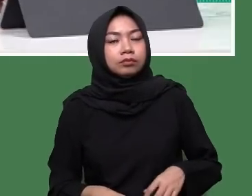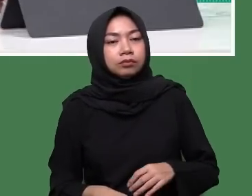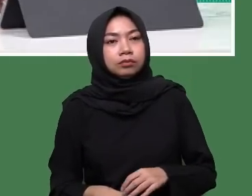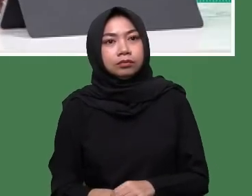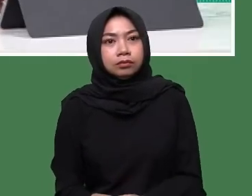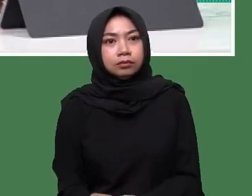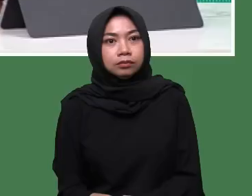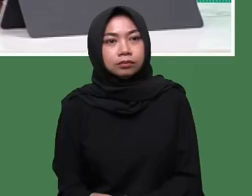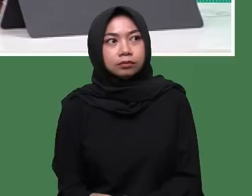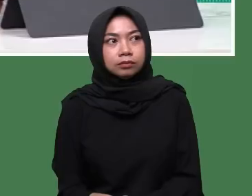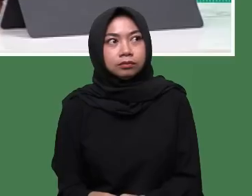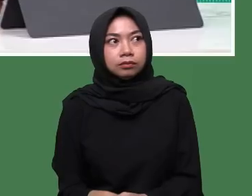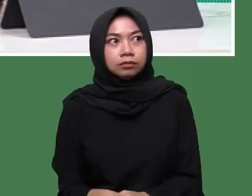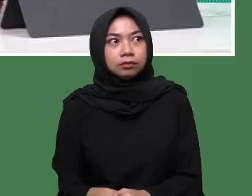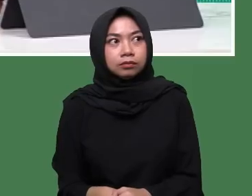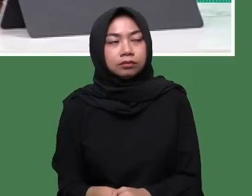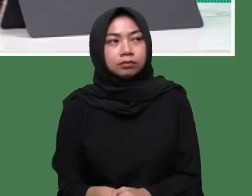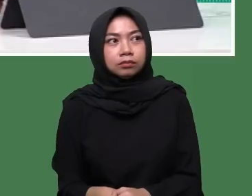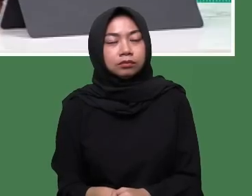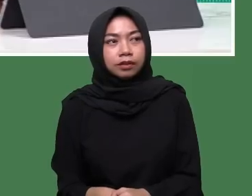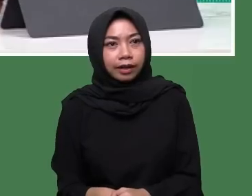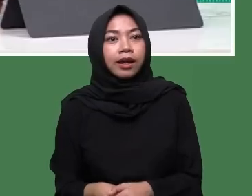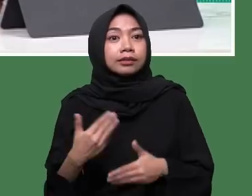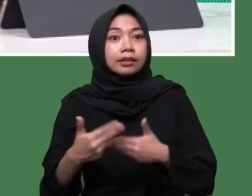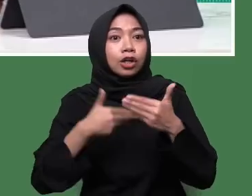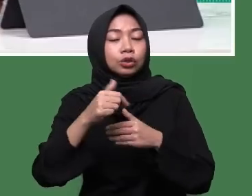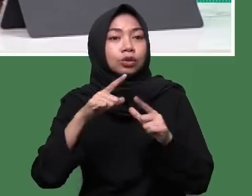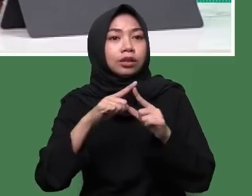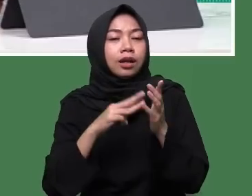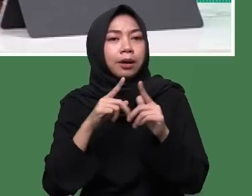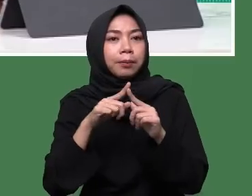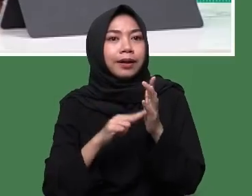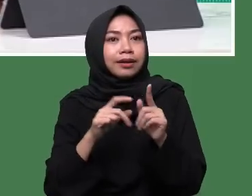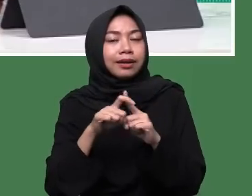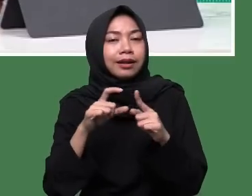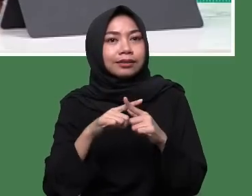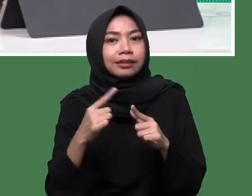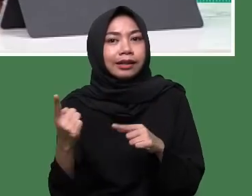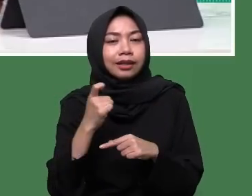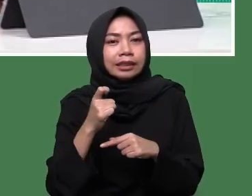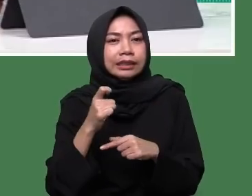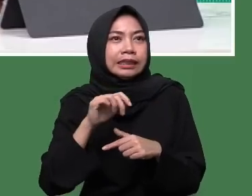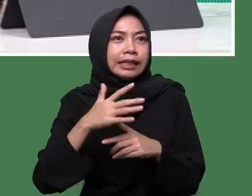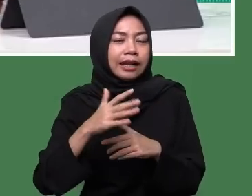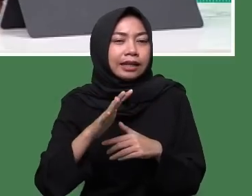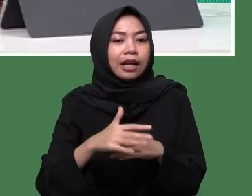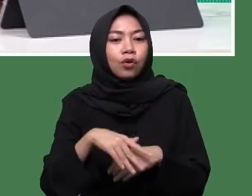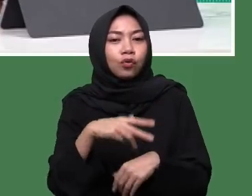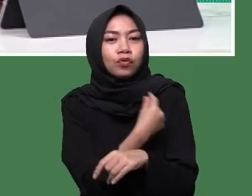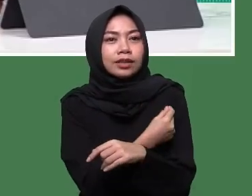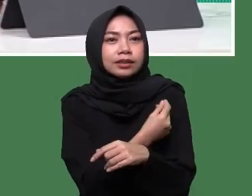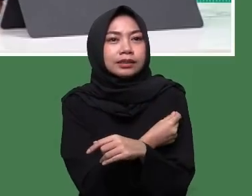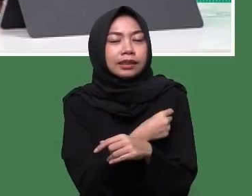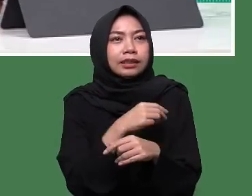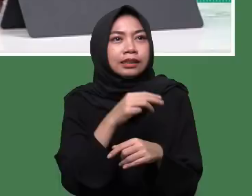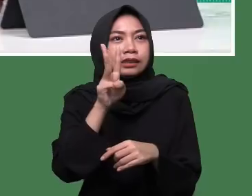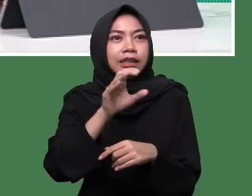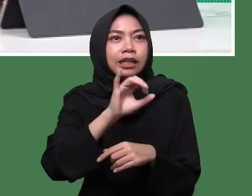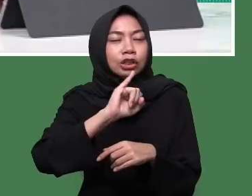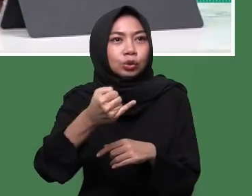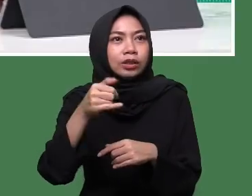to finish the 3 million vaccinations? we probably finish the 3 million